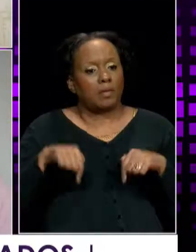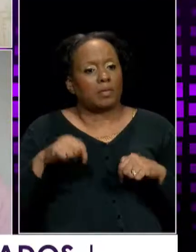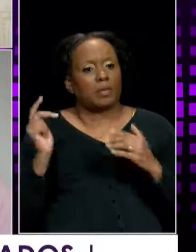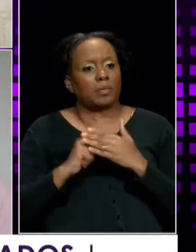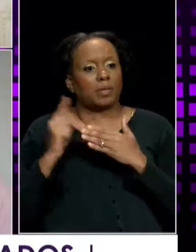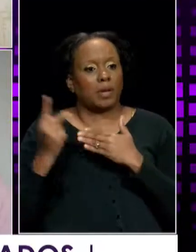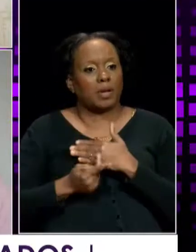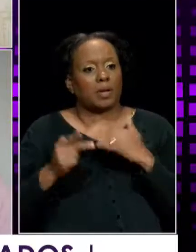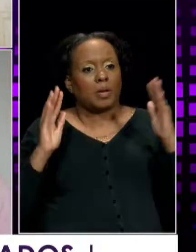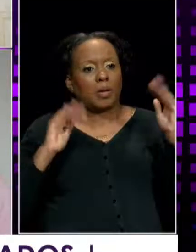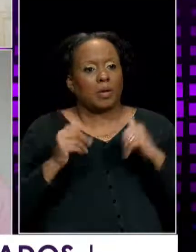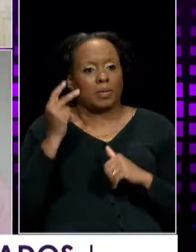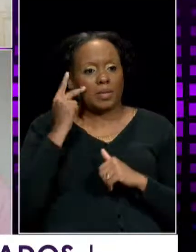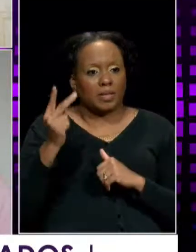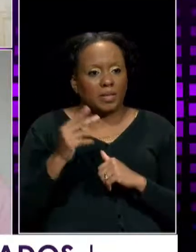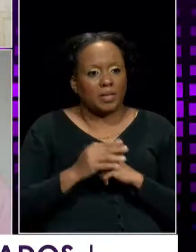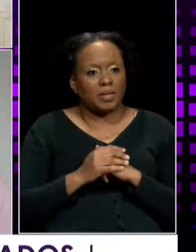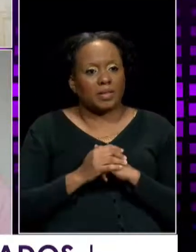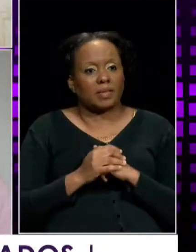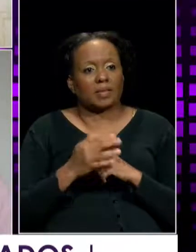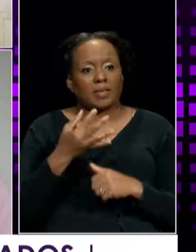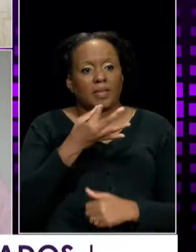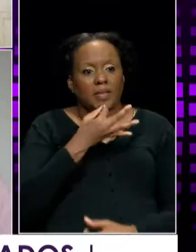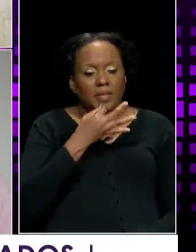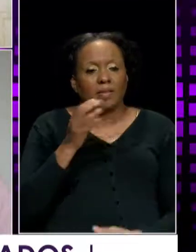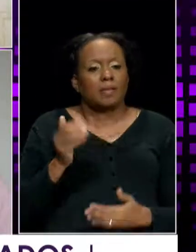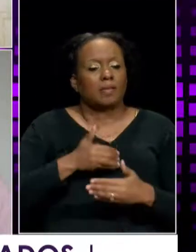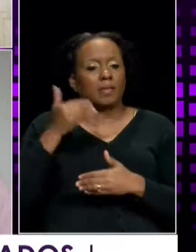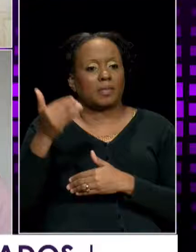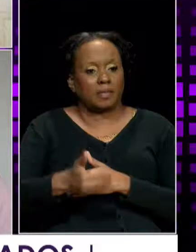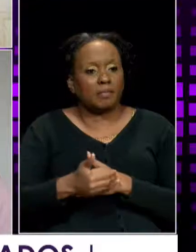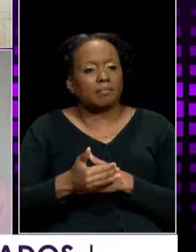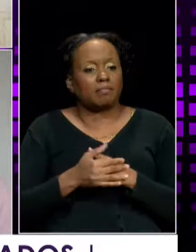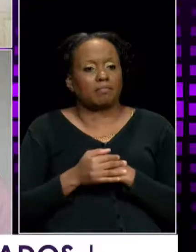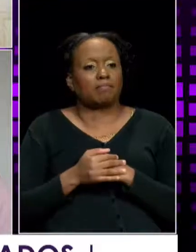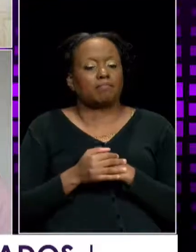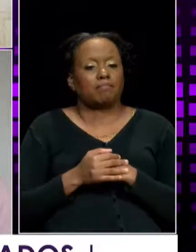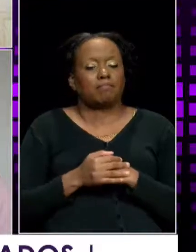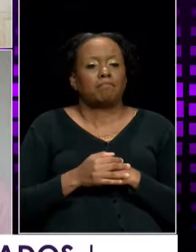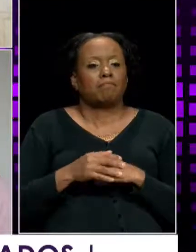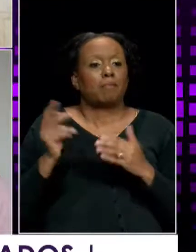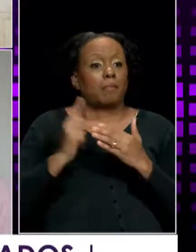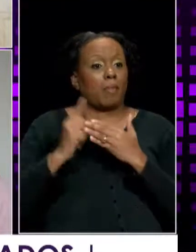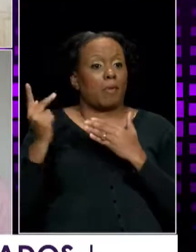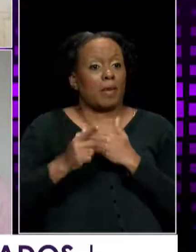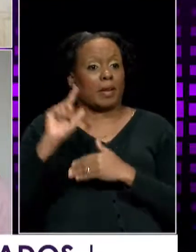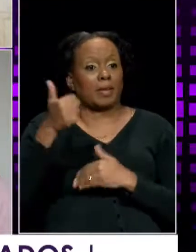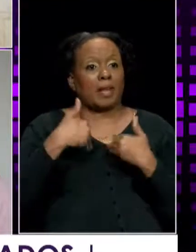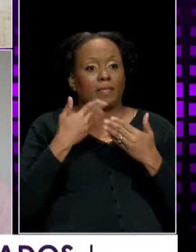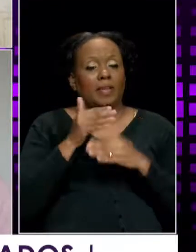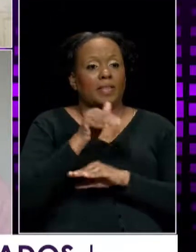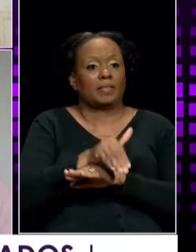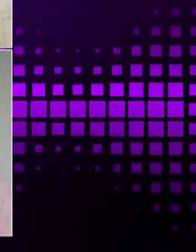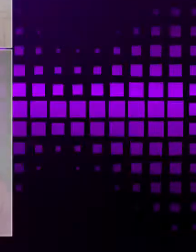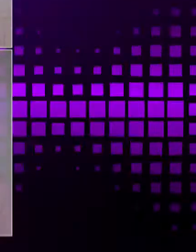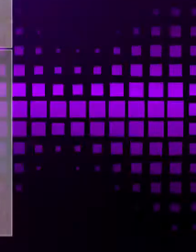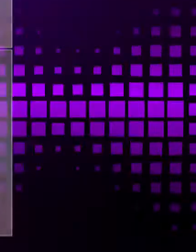conversation. We hope to see you, the audience, soon for our next iteration of the Listen Up Accord. Do have a good evening.